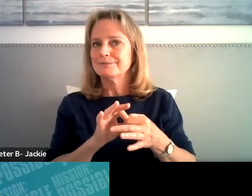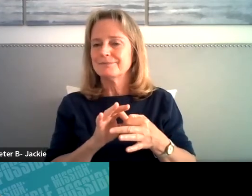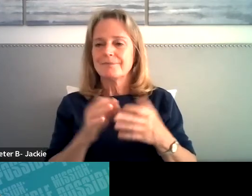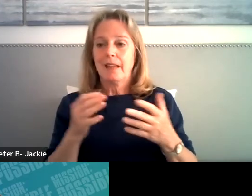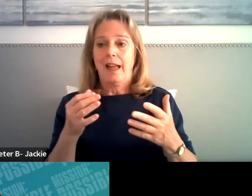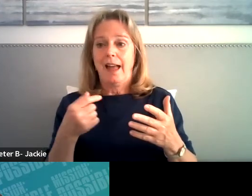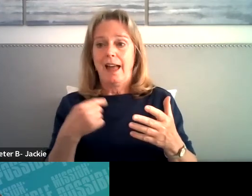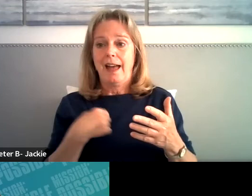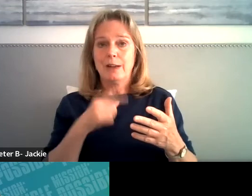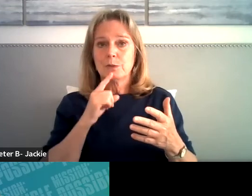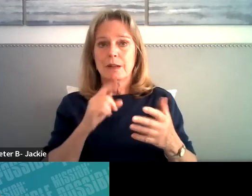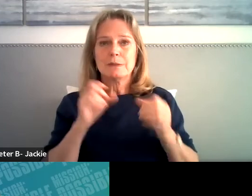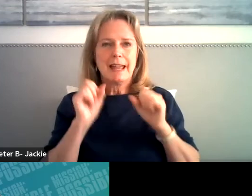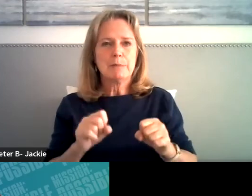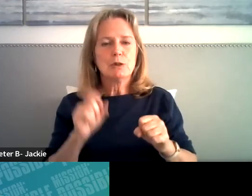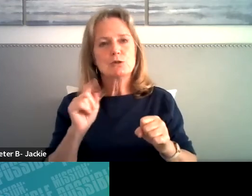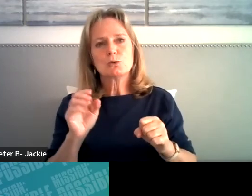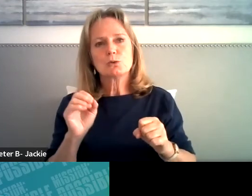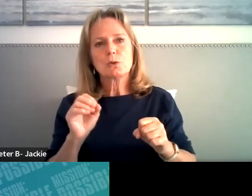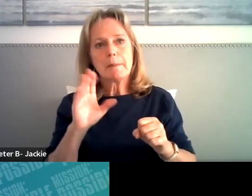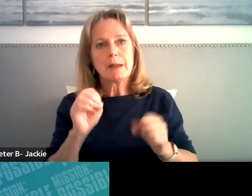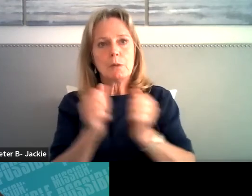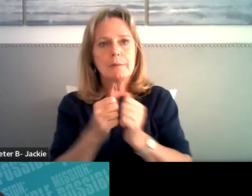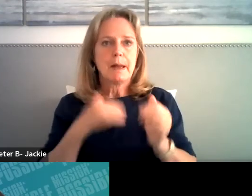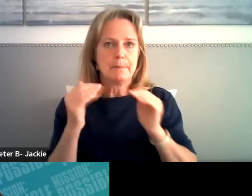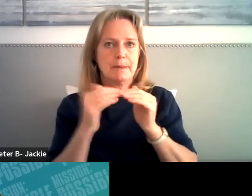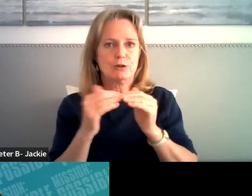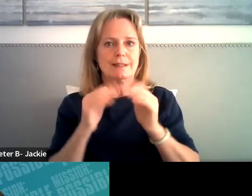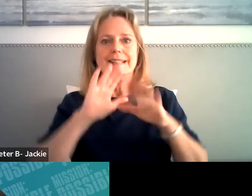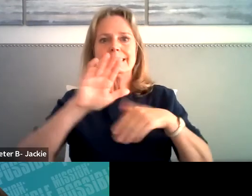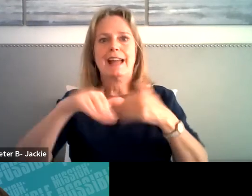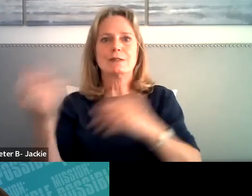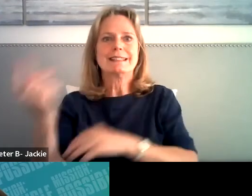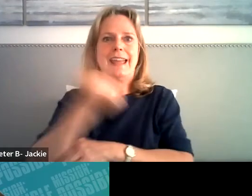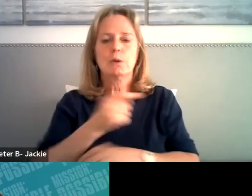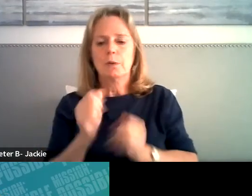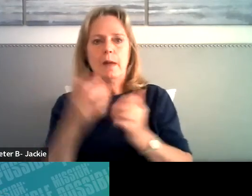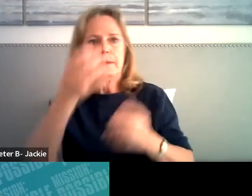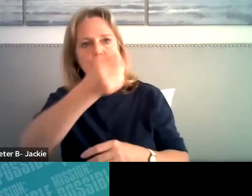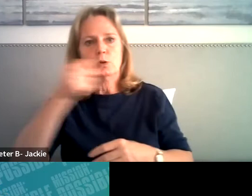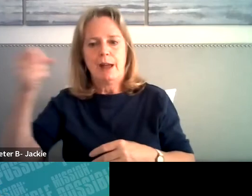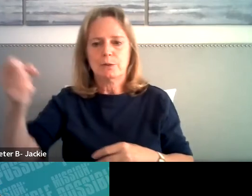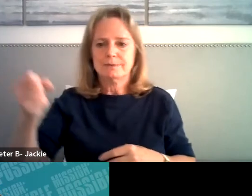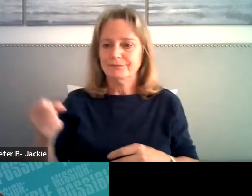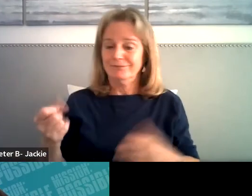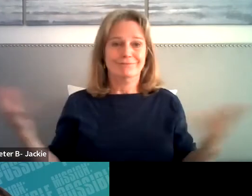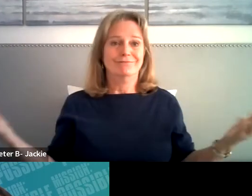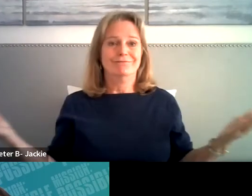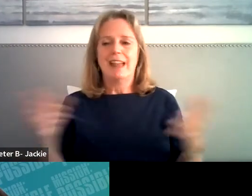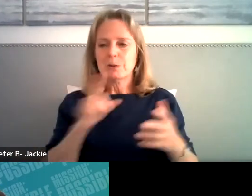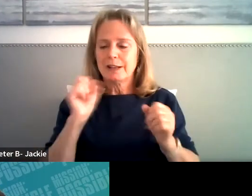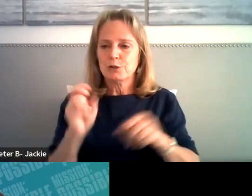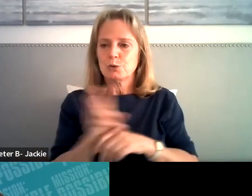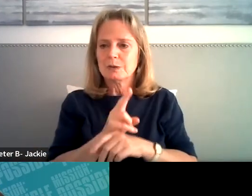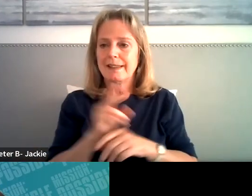I actually was able to be with my peers the entire day without being pulled out, that I can actually utilize